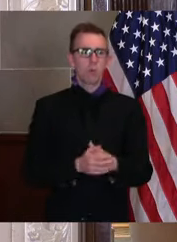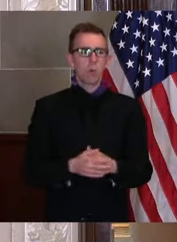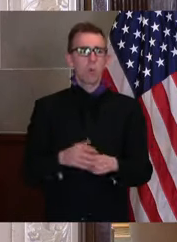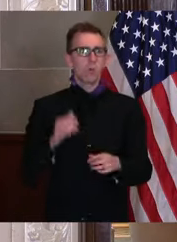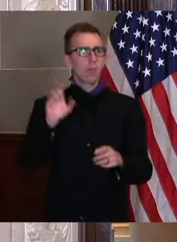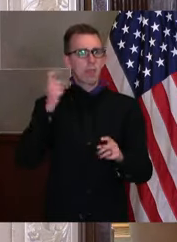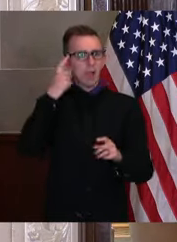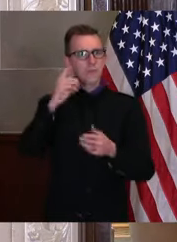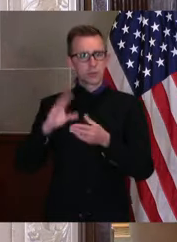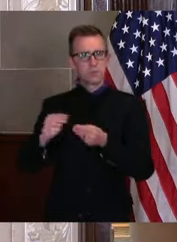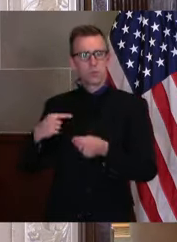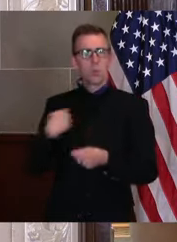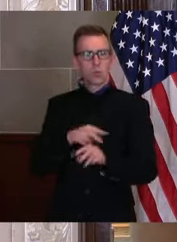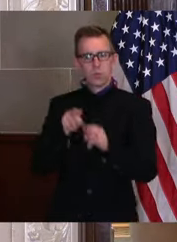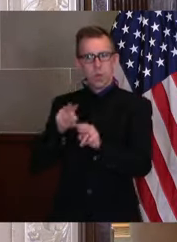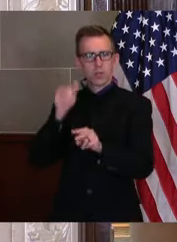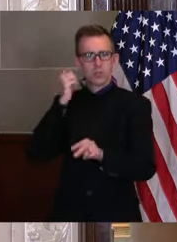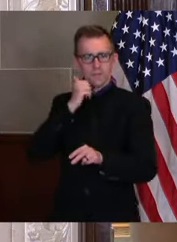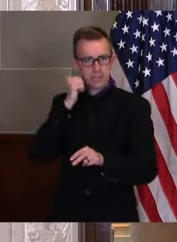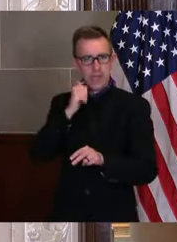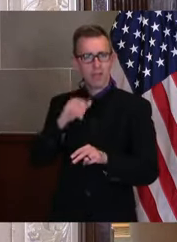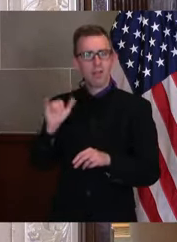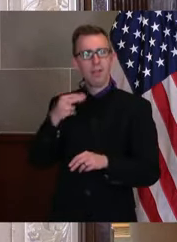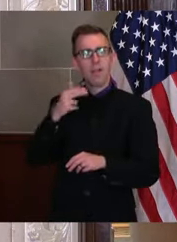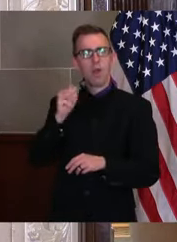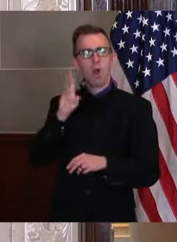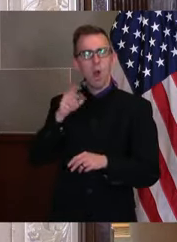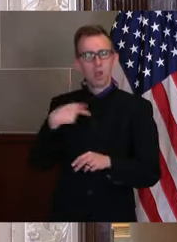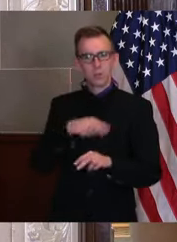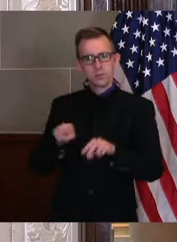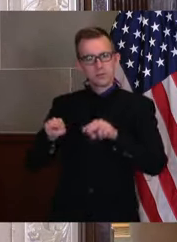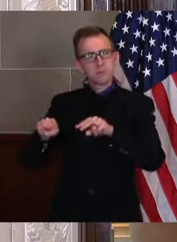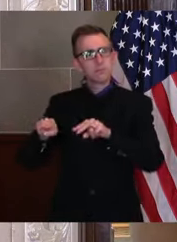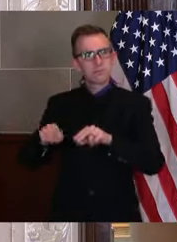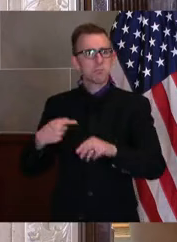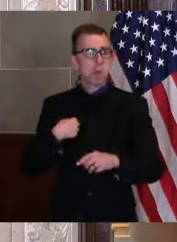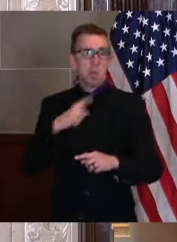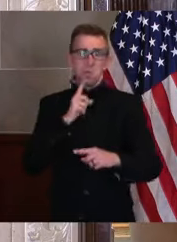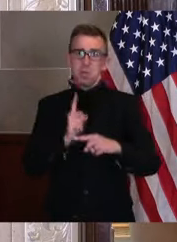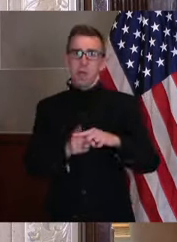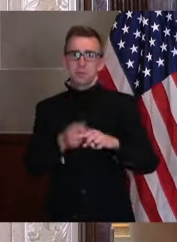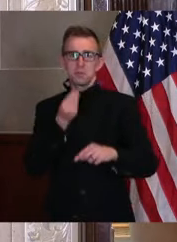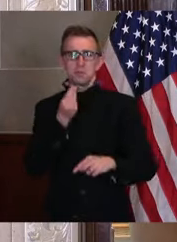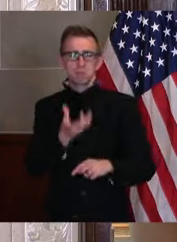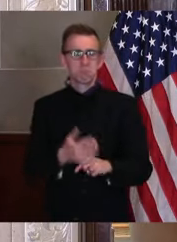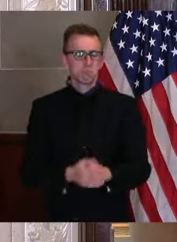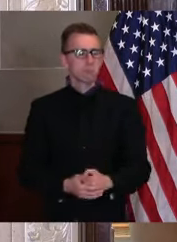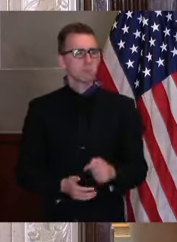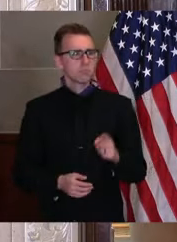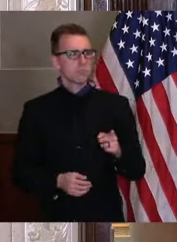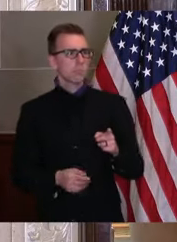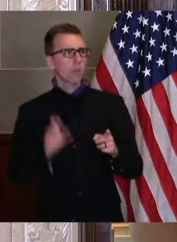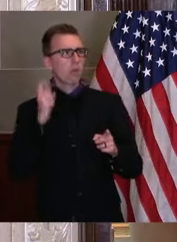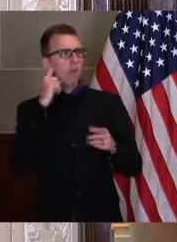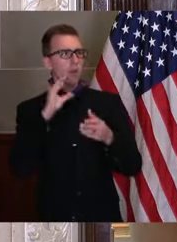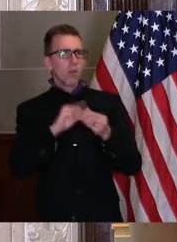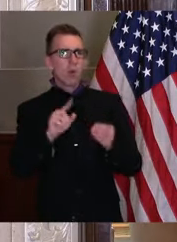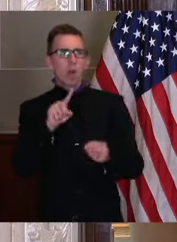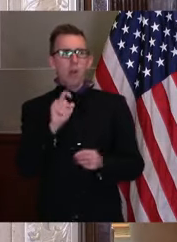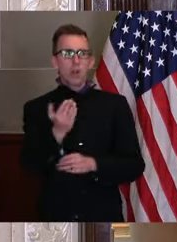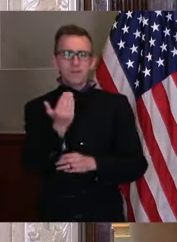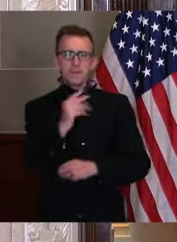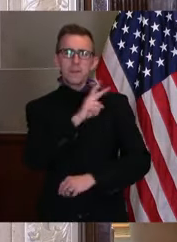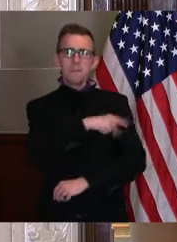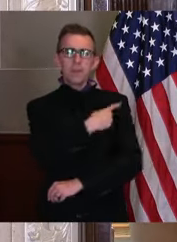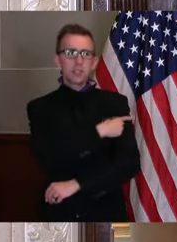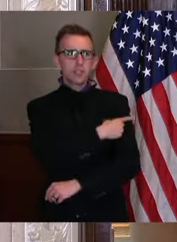it daily. We watch it like a hawk. And so, but I am optimistic. And one other question. I believe the governor said 115 patients have